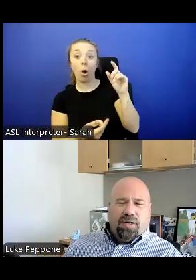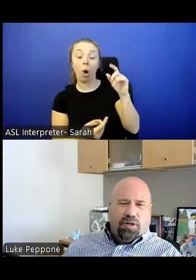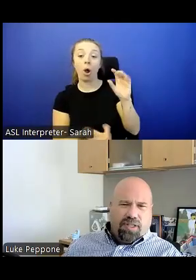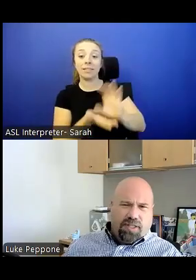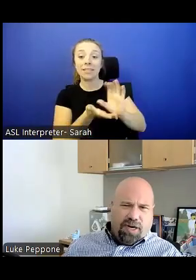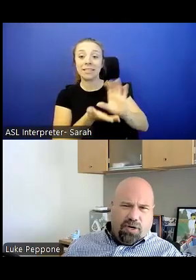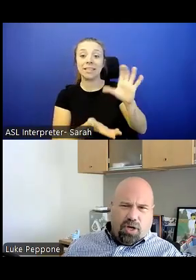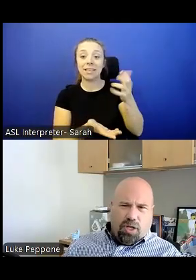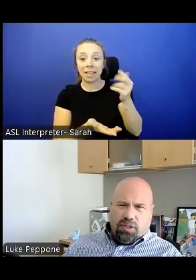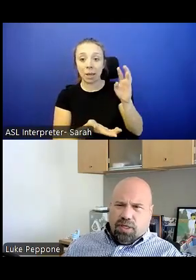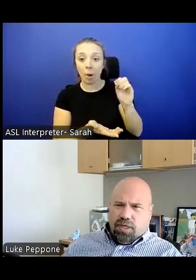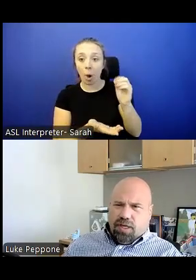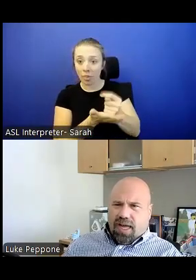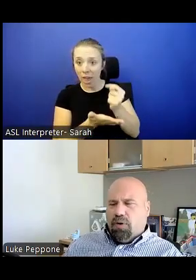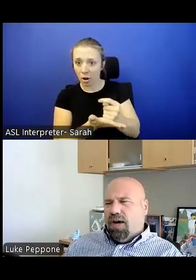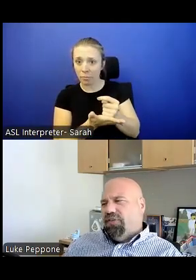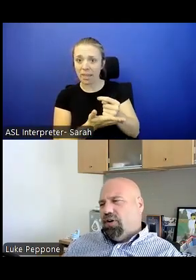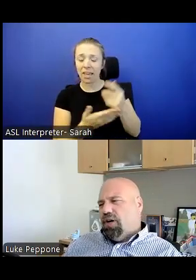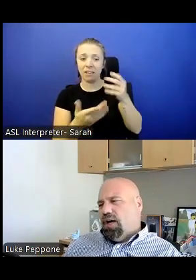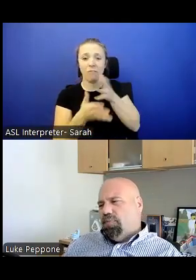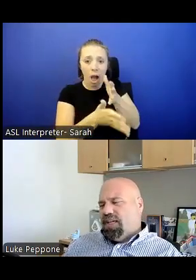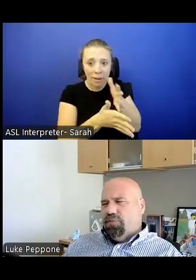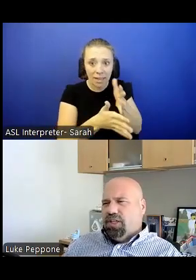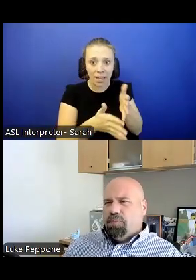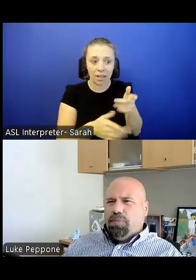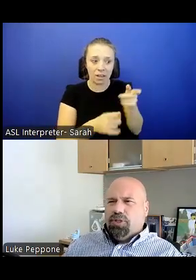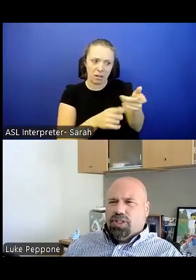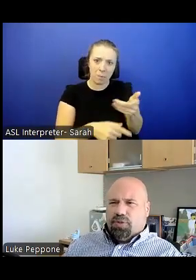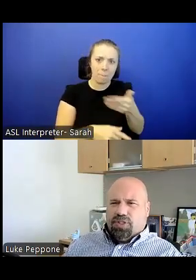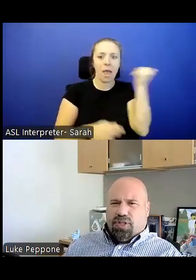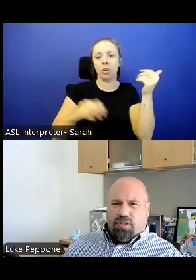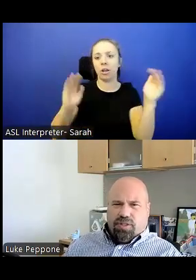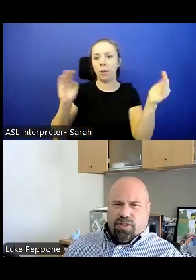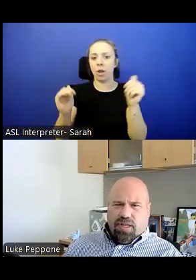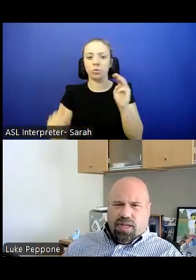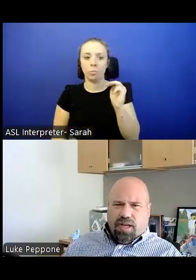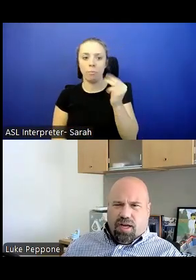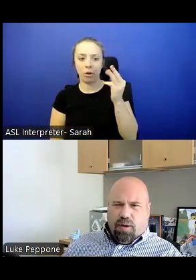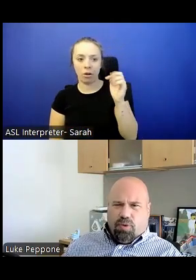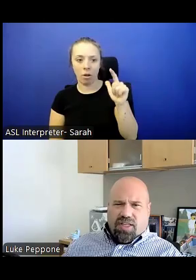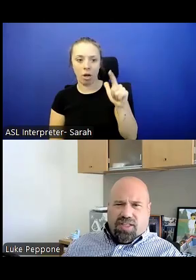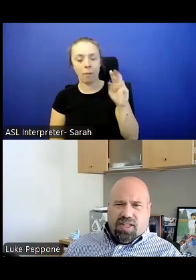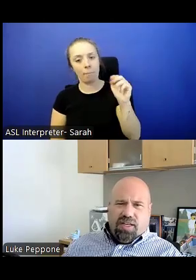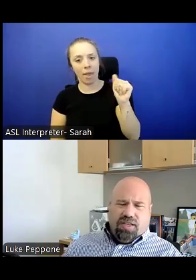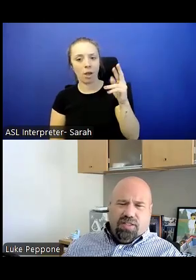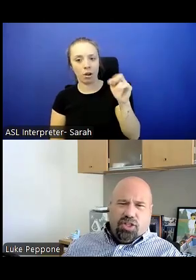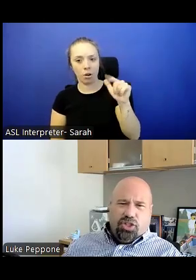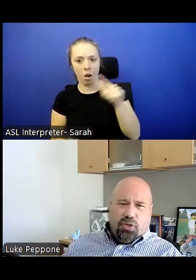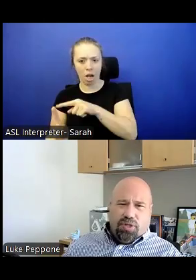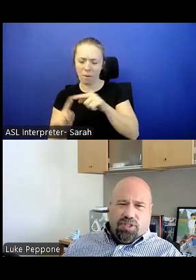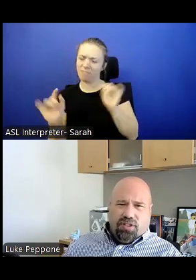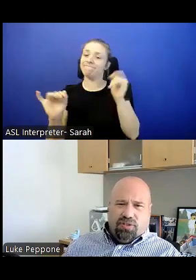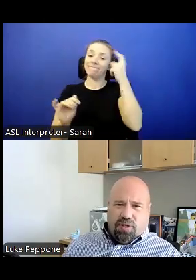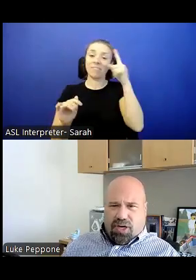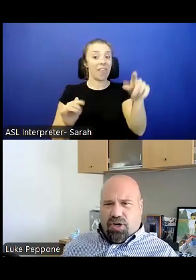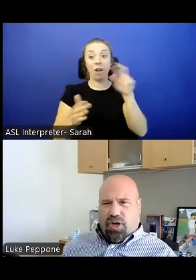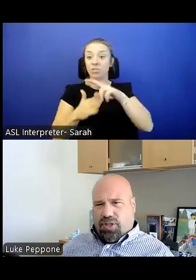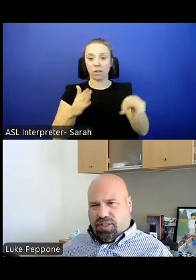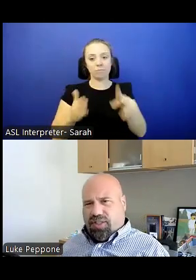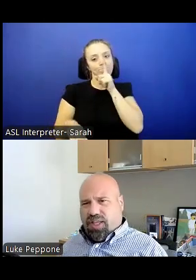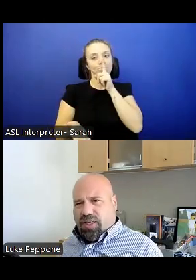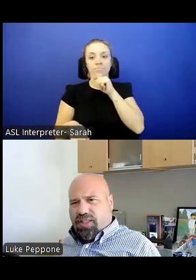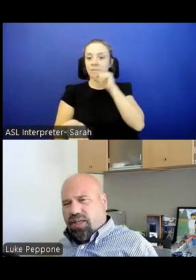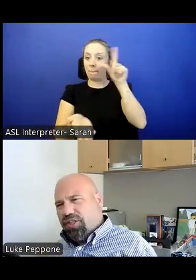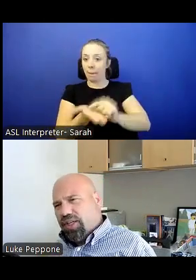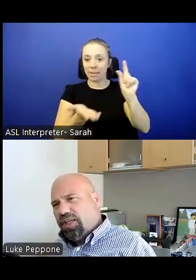vomiting, better than the Marinol. However, they didn't really publish these results. What they did is they showed the results for the Marinol,